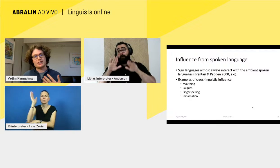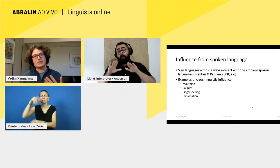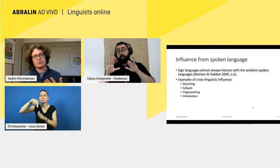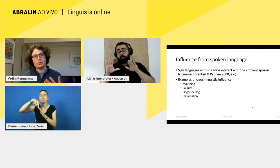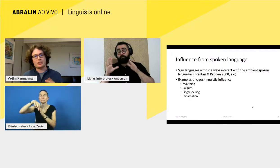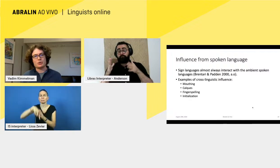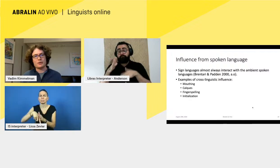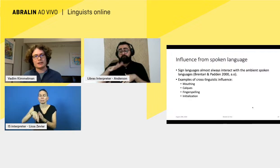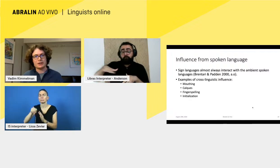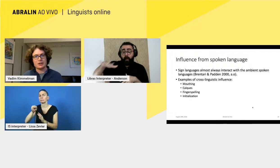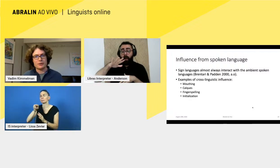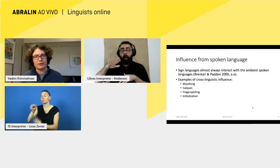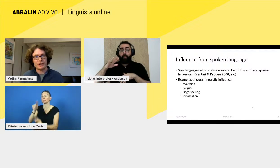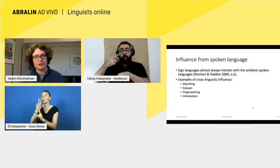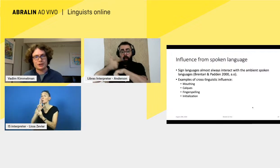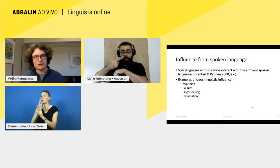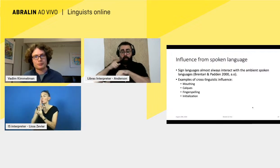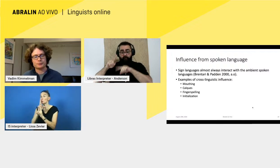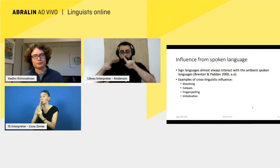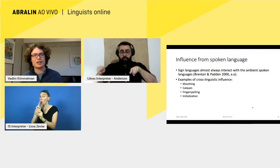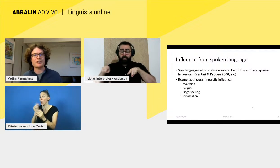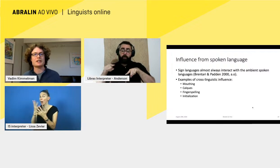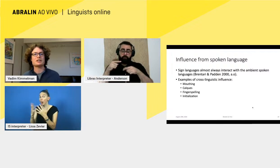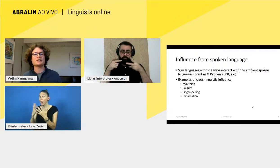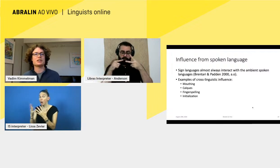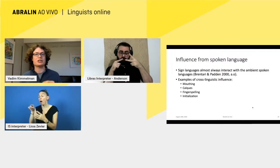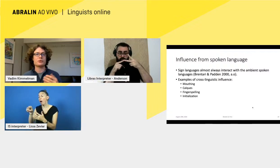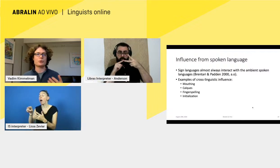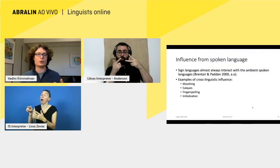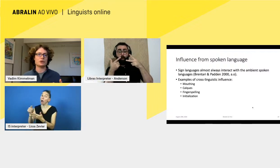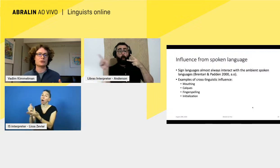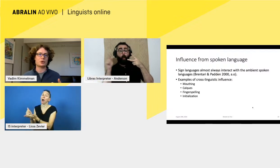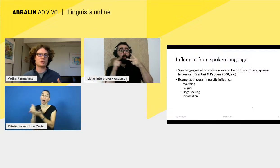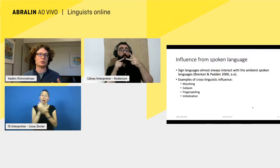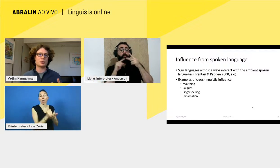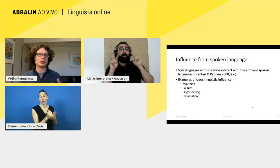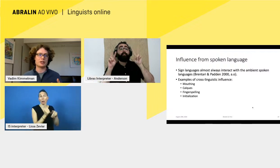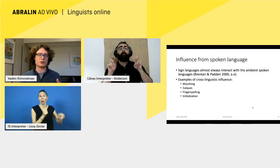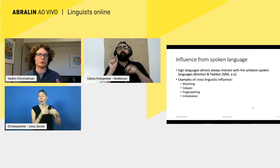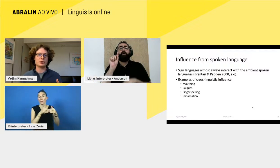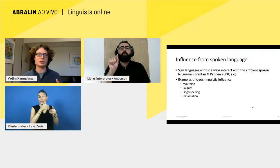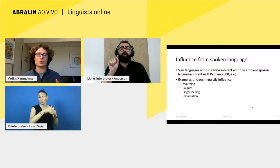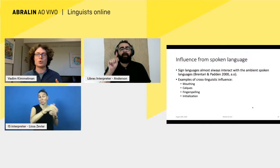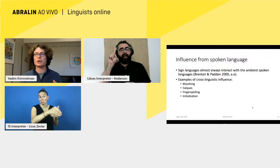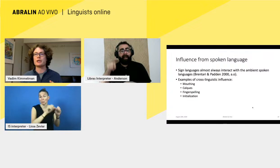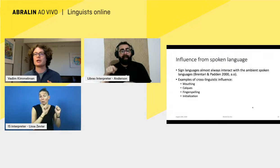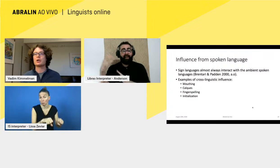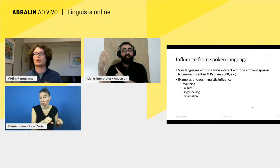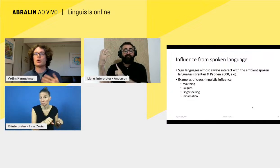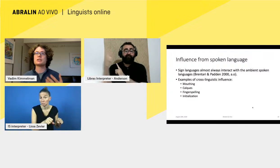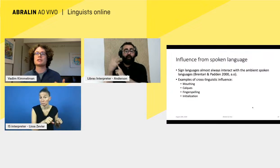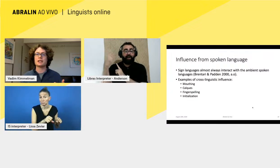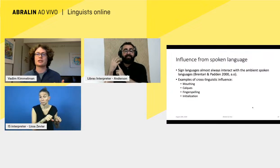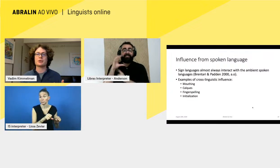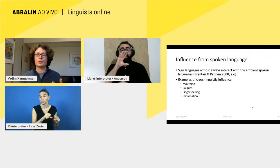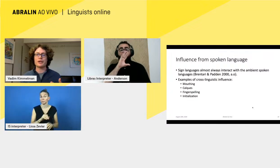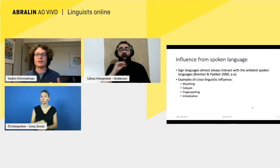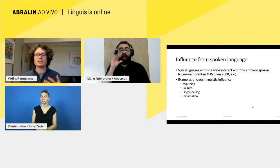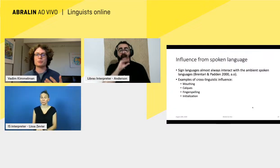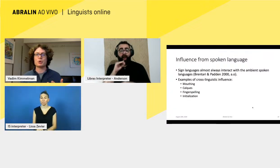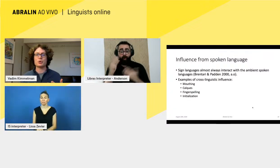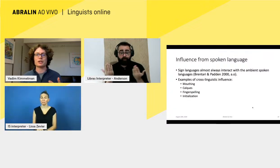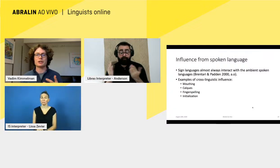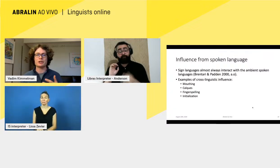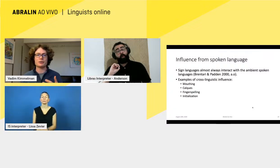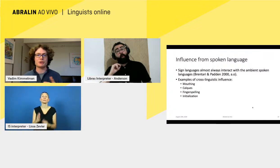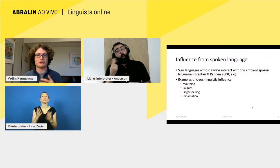this database of lexical variation, and that is influence from spoken language or contact